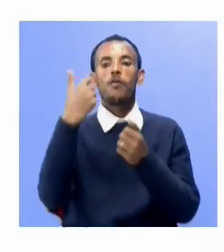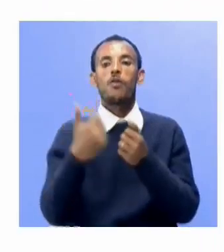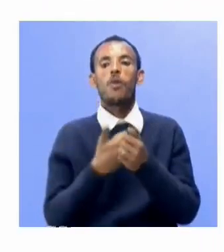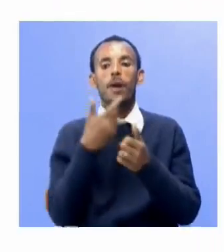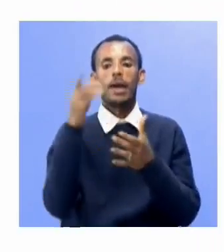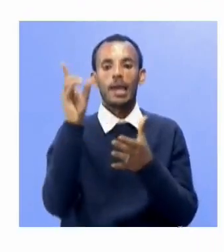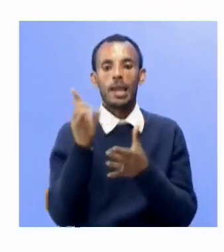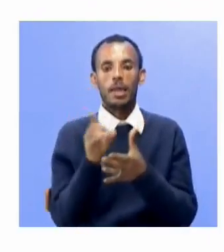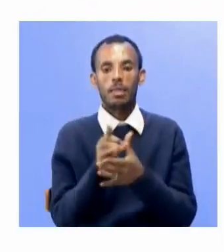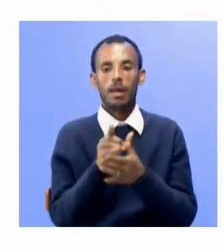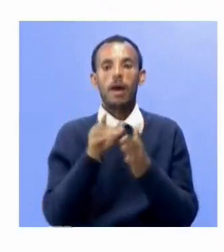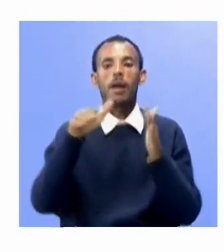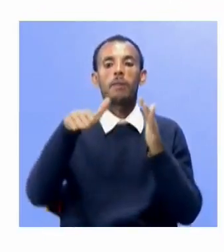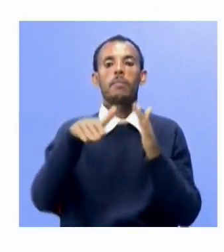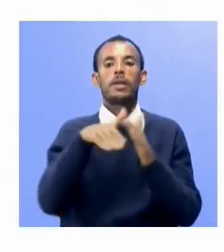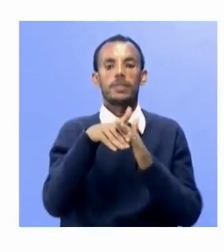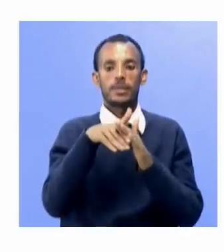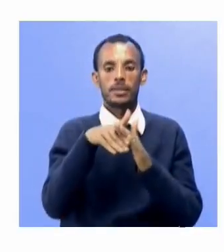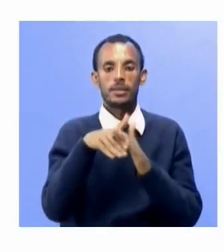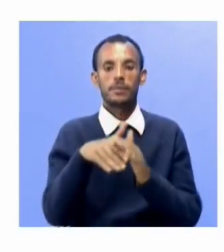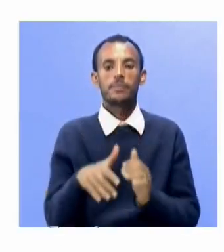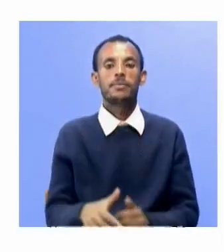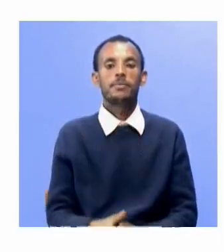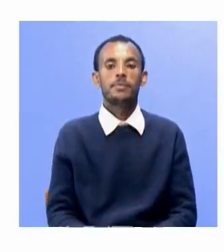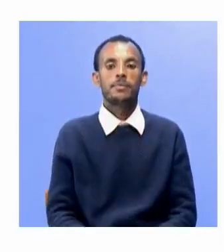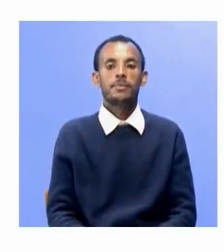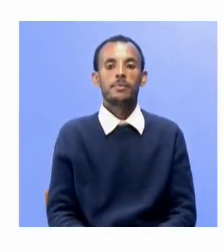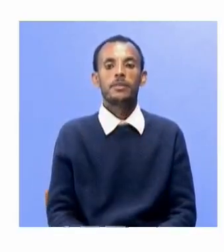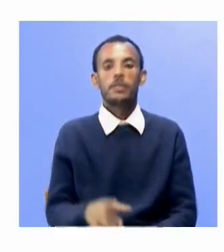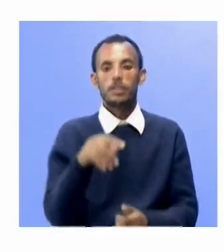data represents